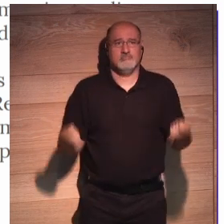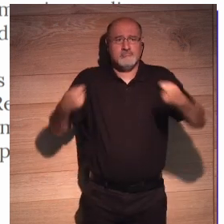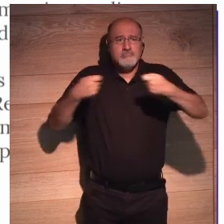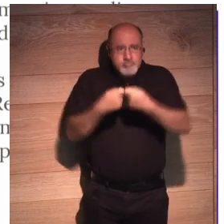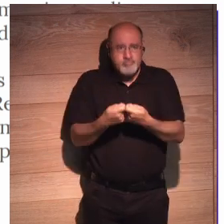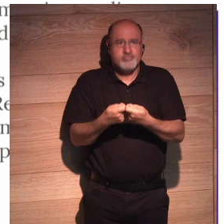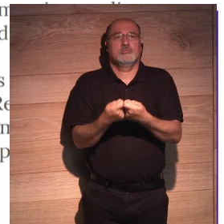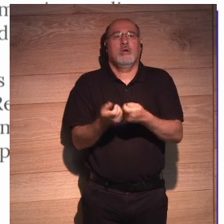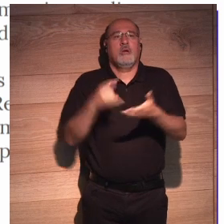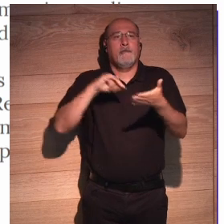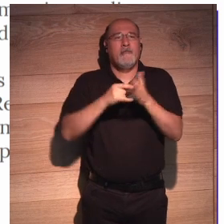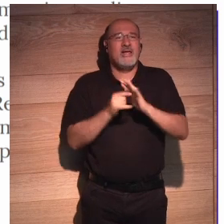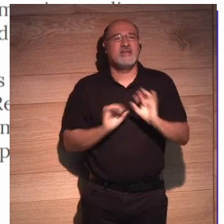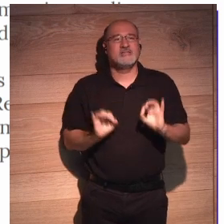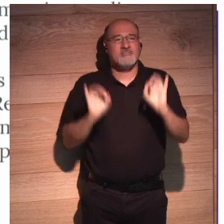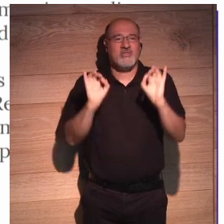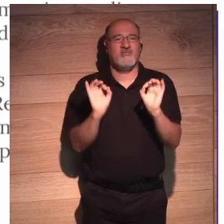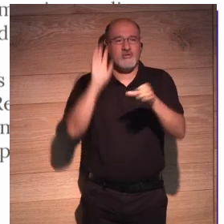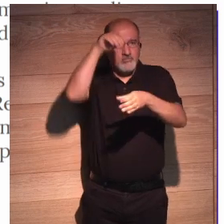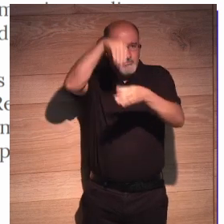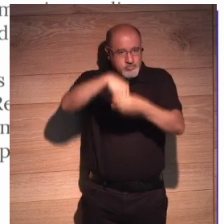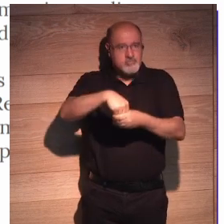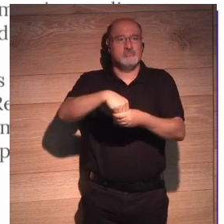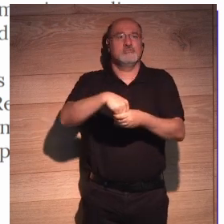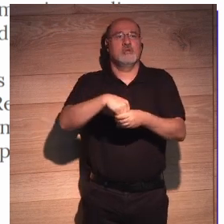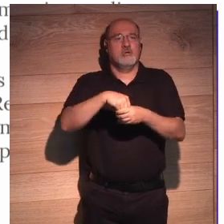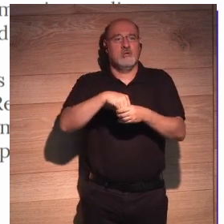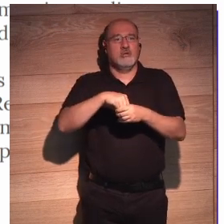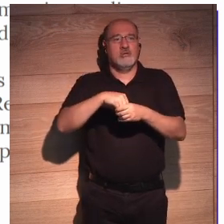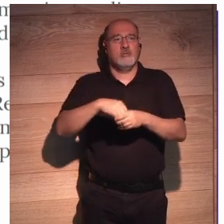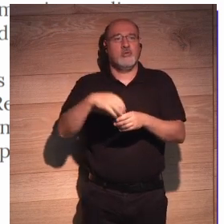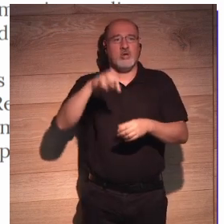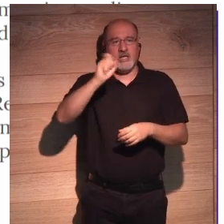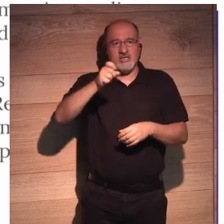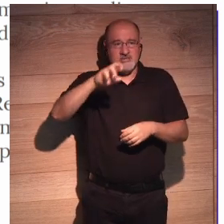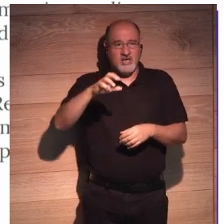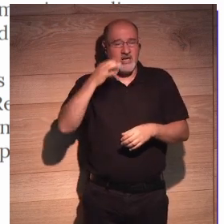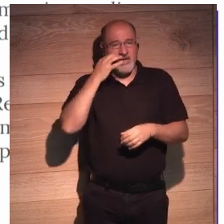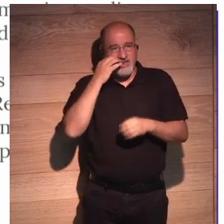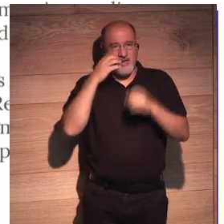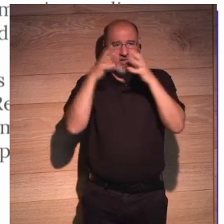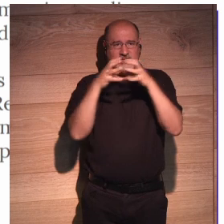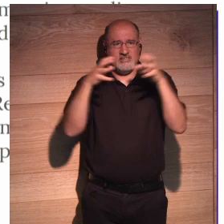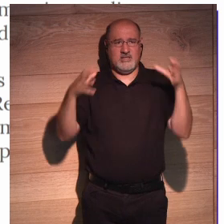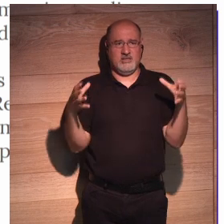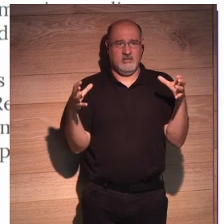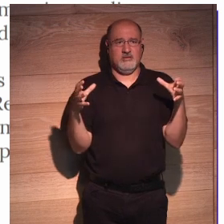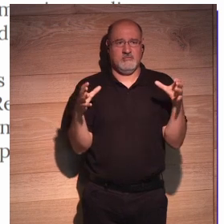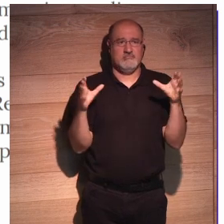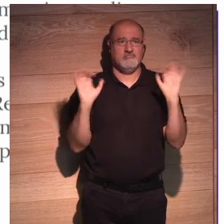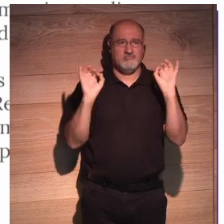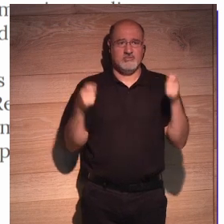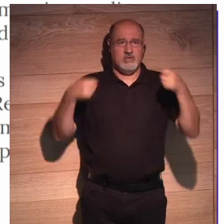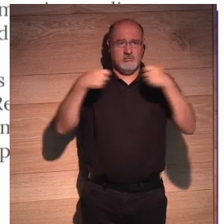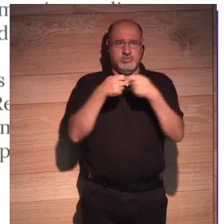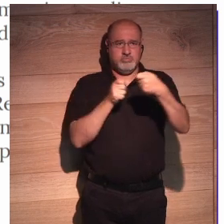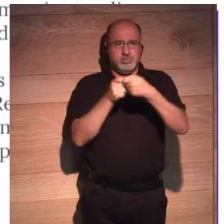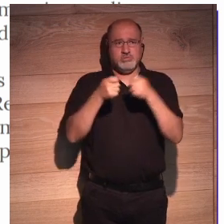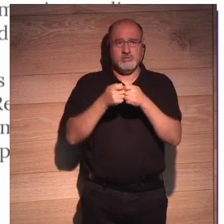with the University Research Councils also provide funding, and then there's of course the government, as part of the industrial